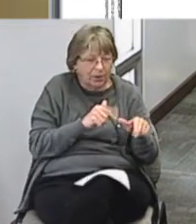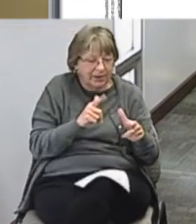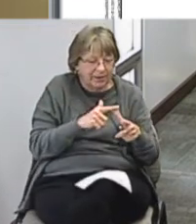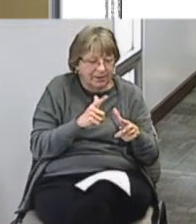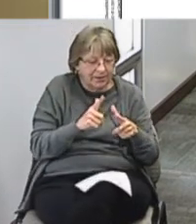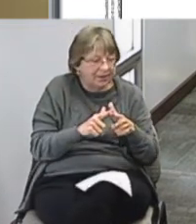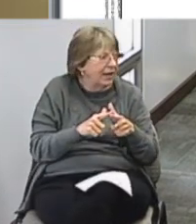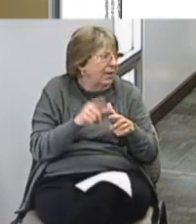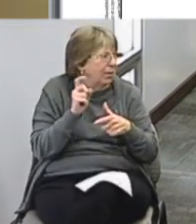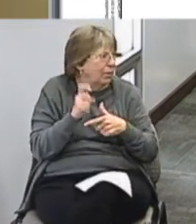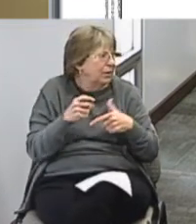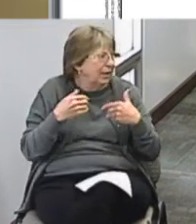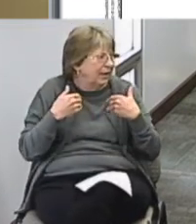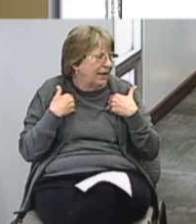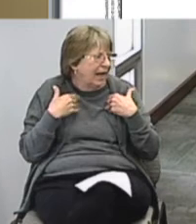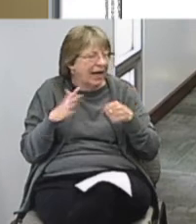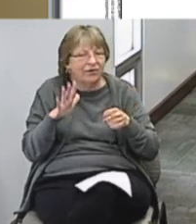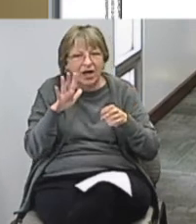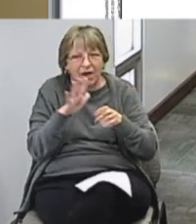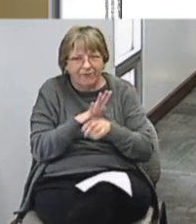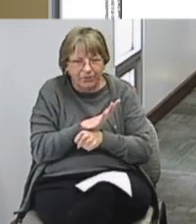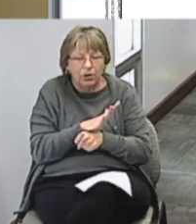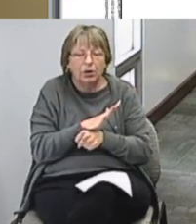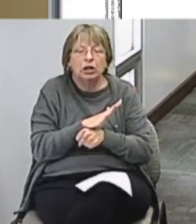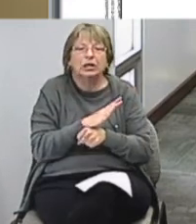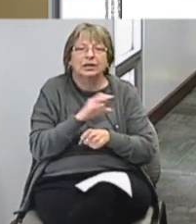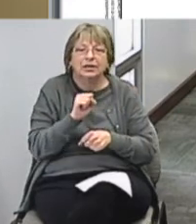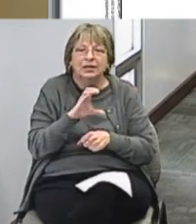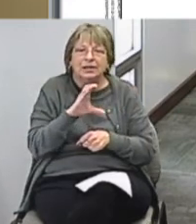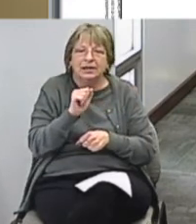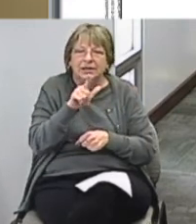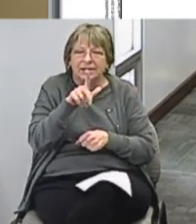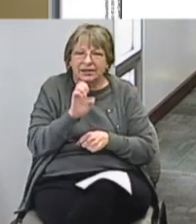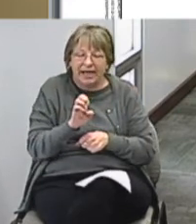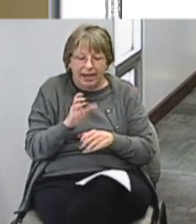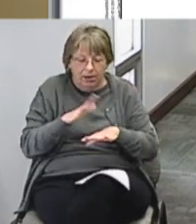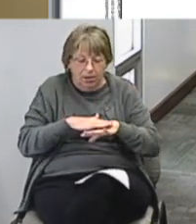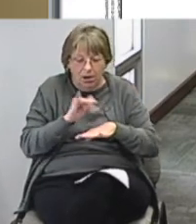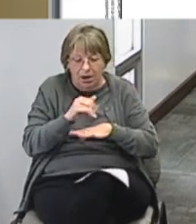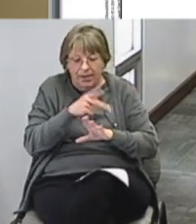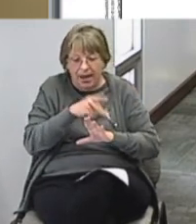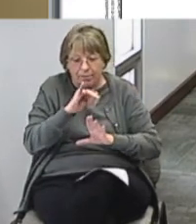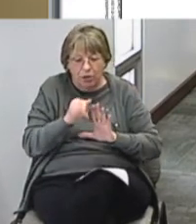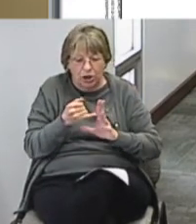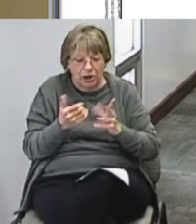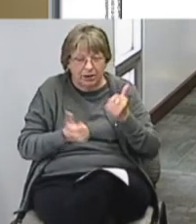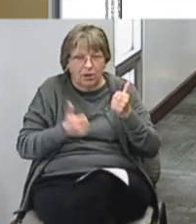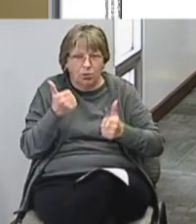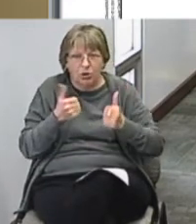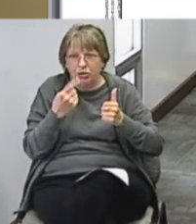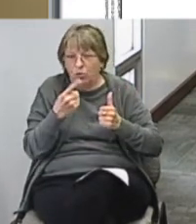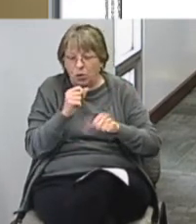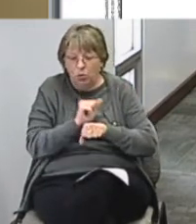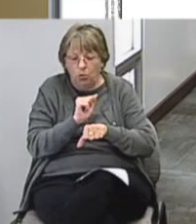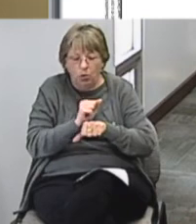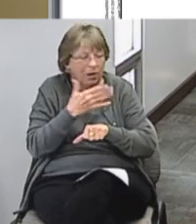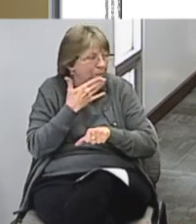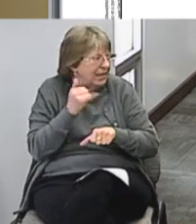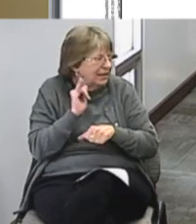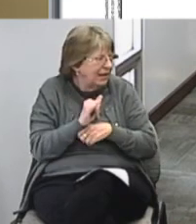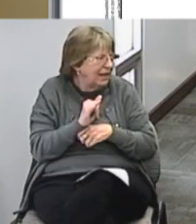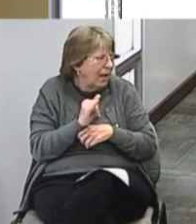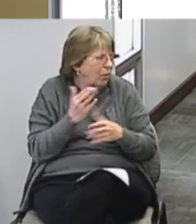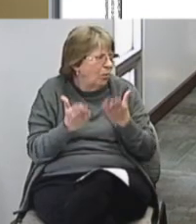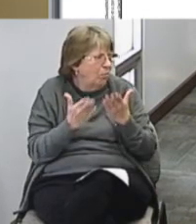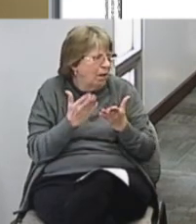full-scale implementation of the project once we have some more information back on which reagent worked best. And that project will probably